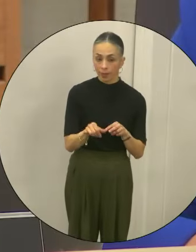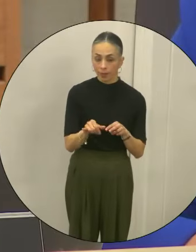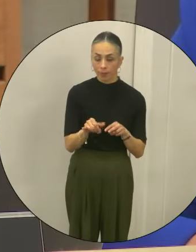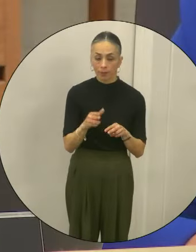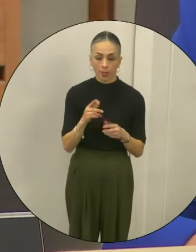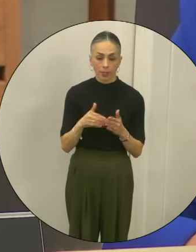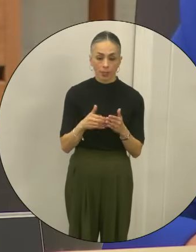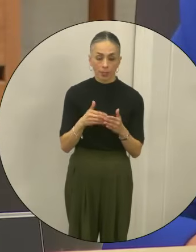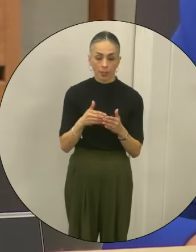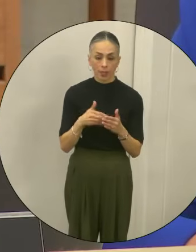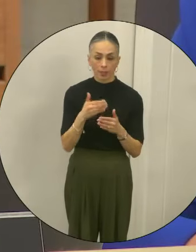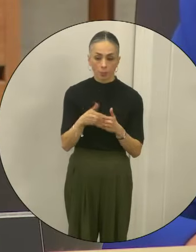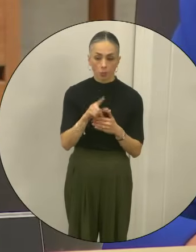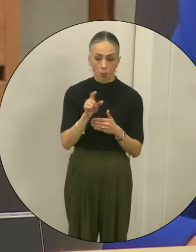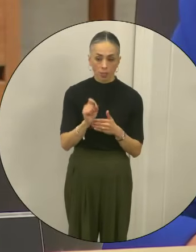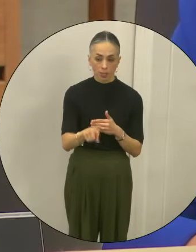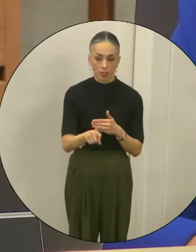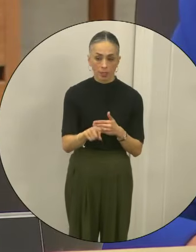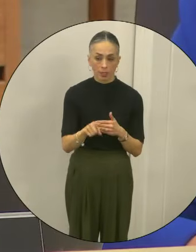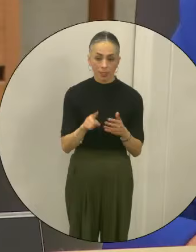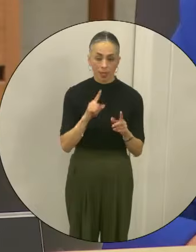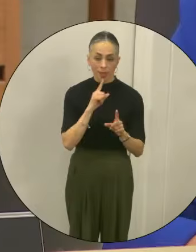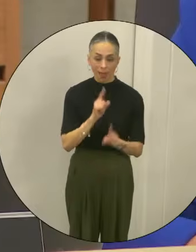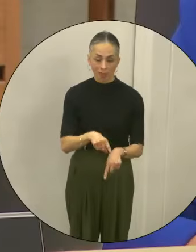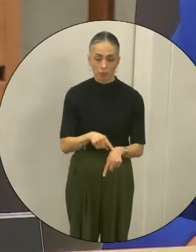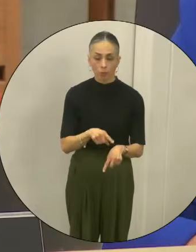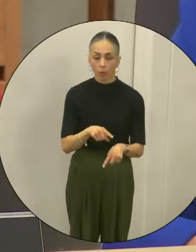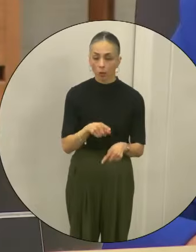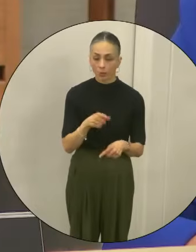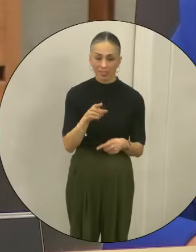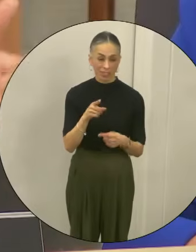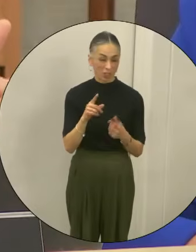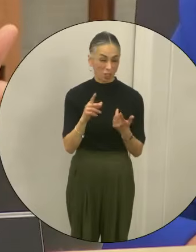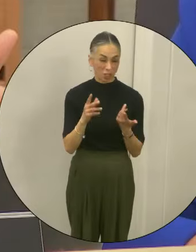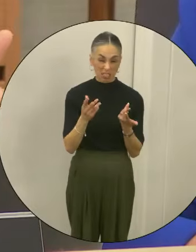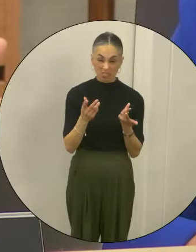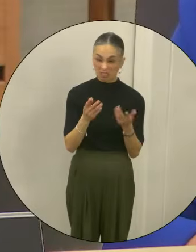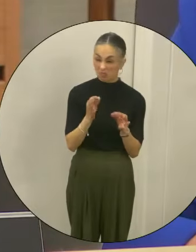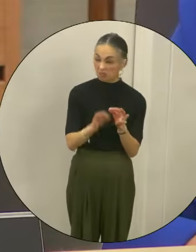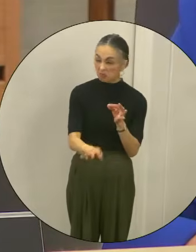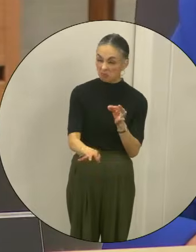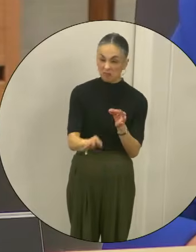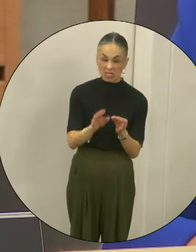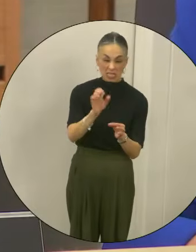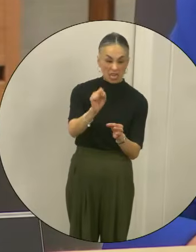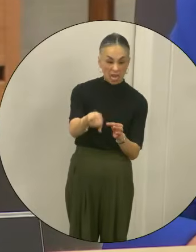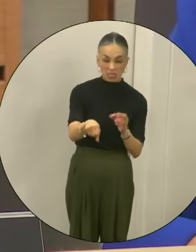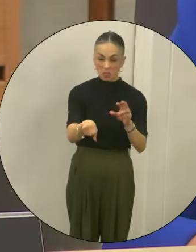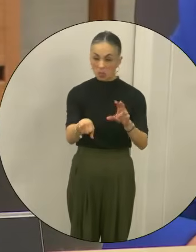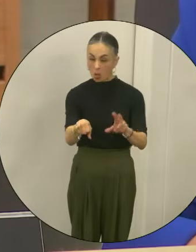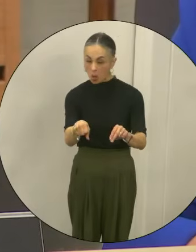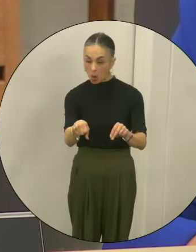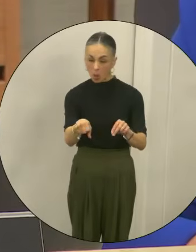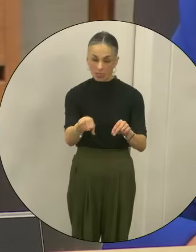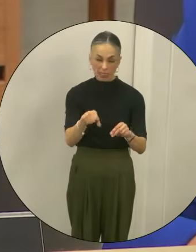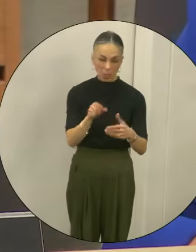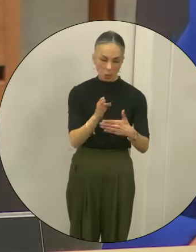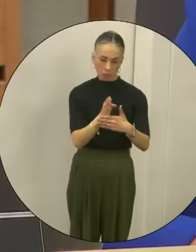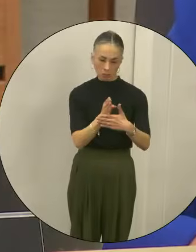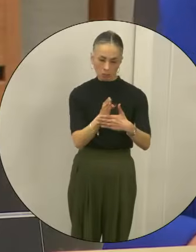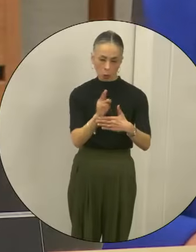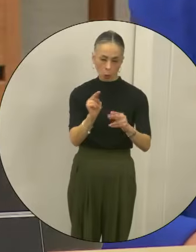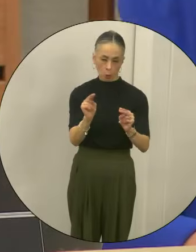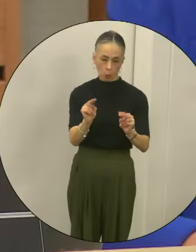my next question would be, in the answer part, is it just like a yes or no? Is there a neutral? Because when I